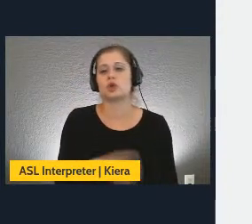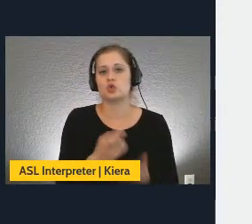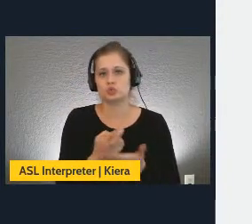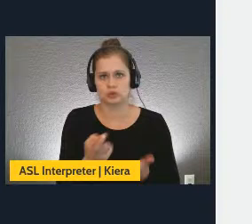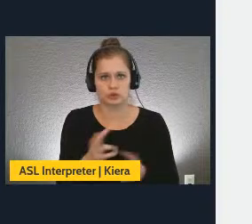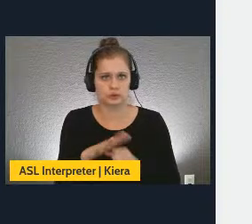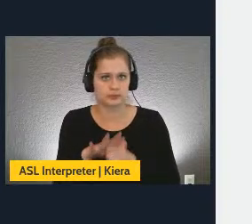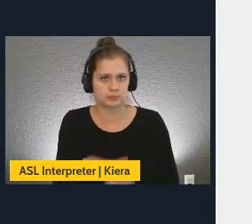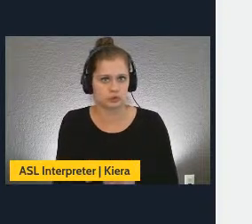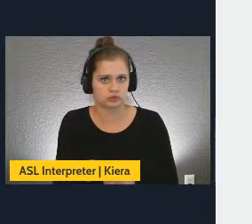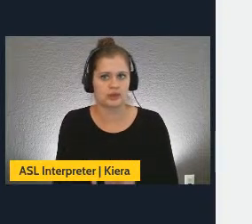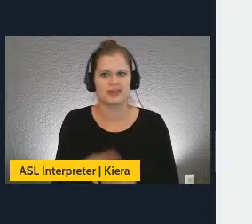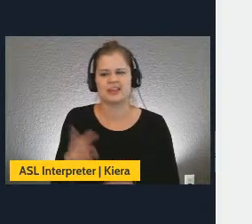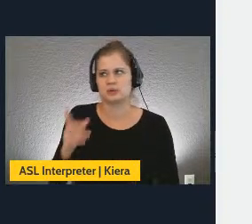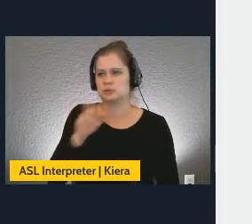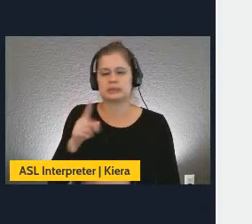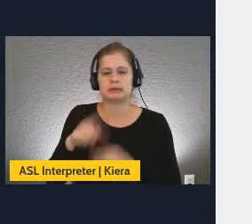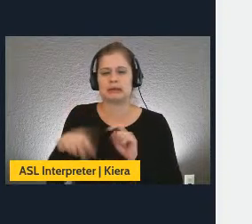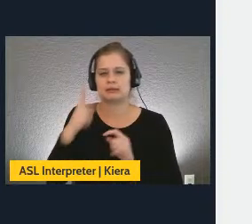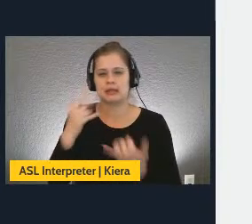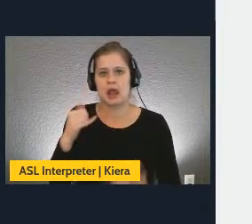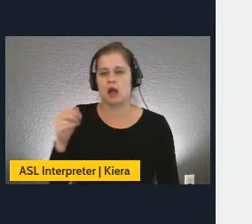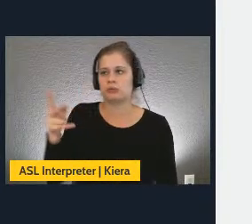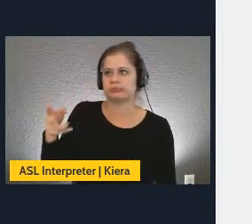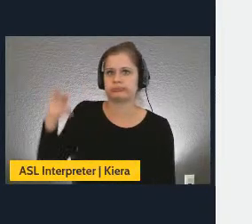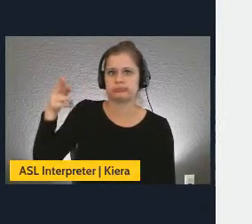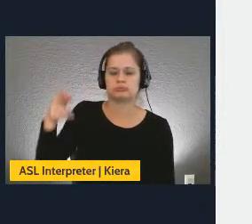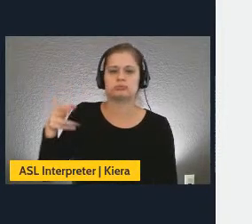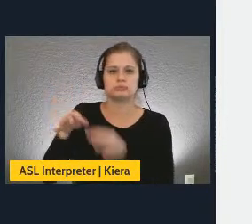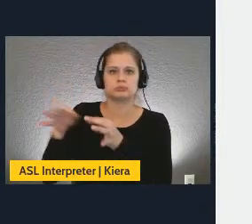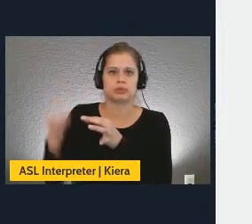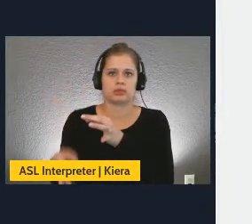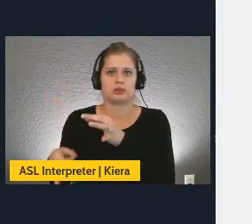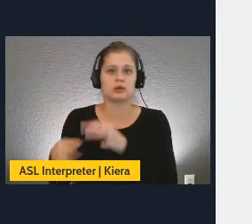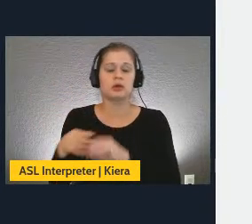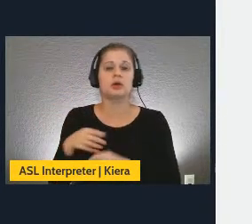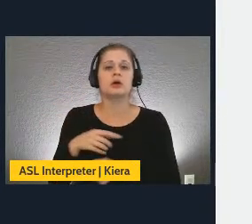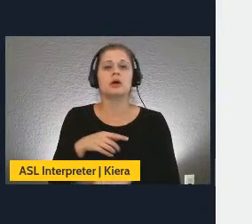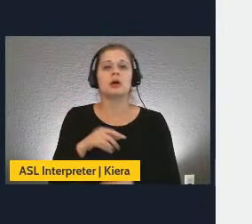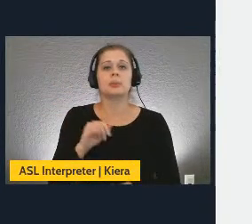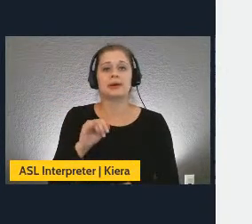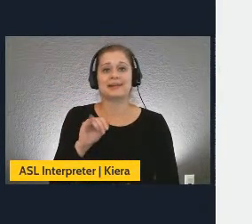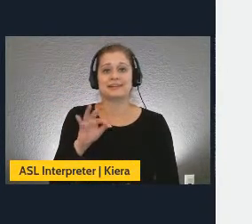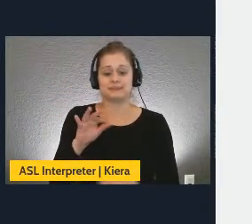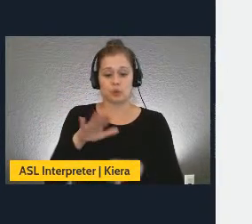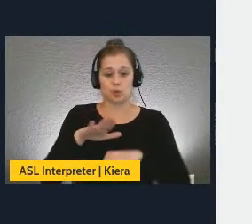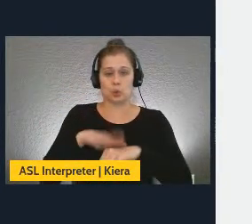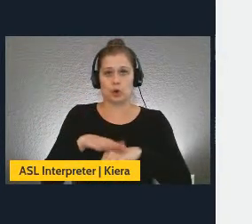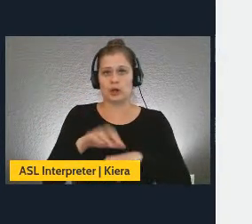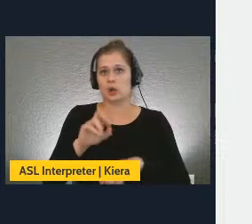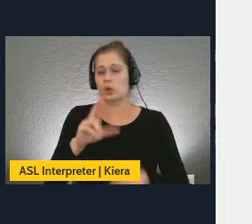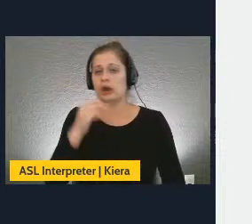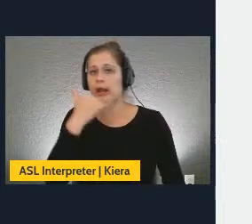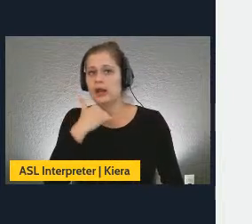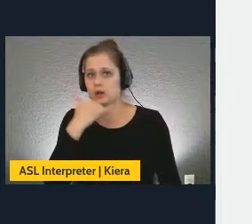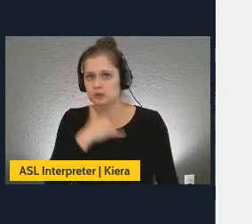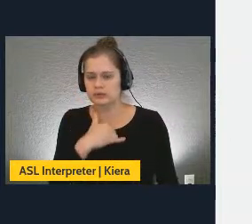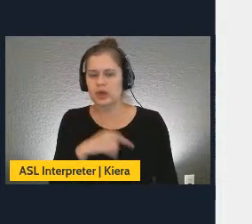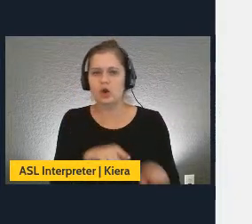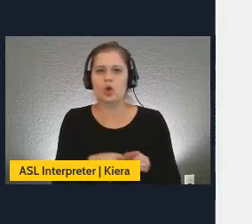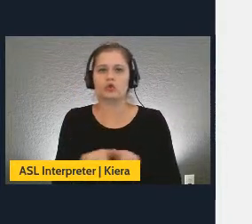more info here. That could be the rule level, so warning or error according to the pack, and then additional rule